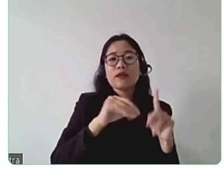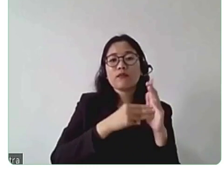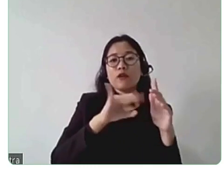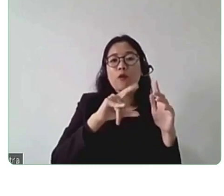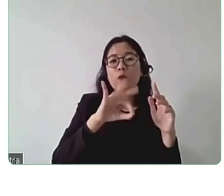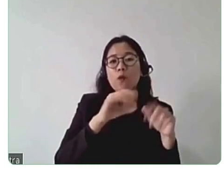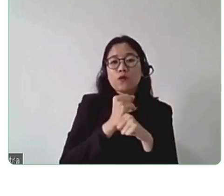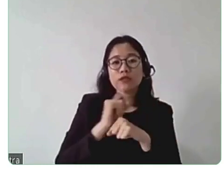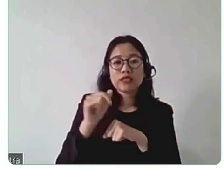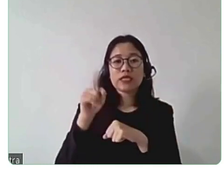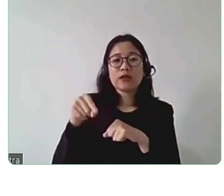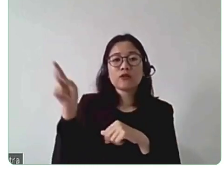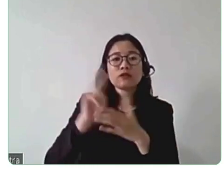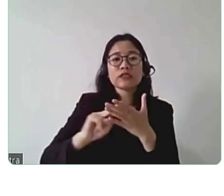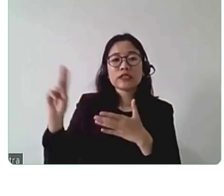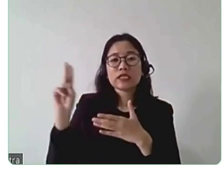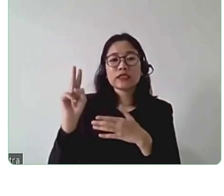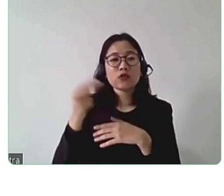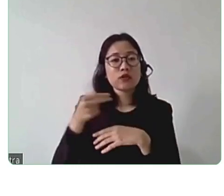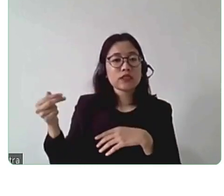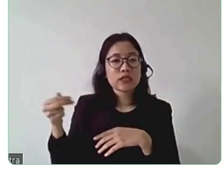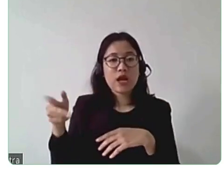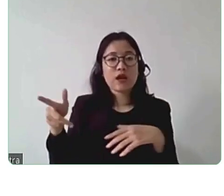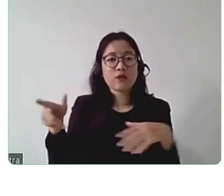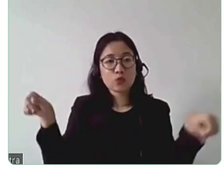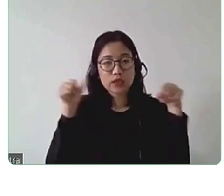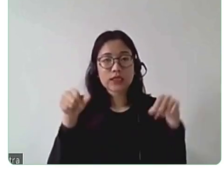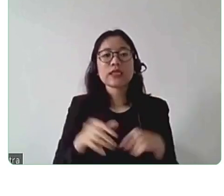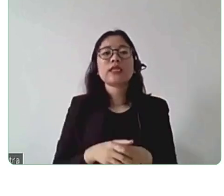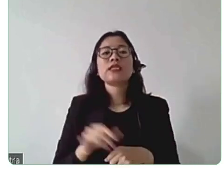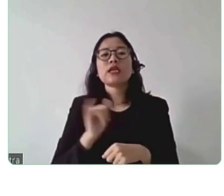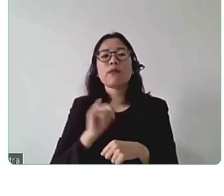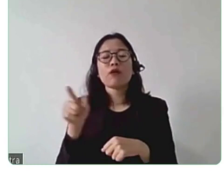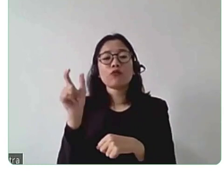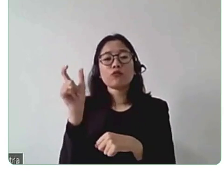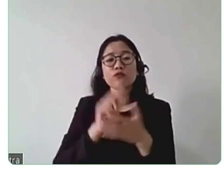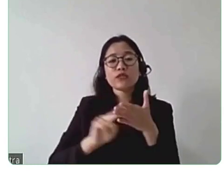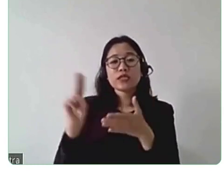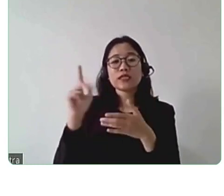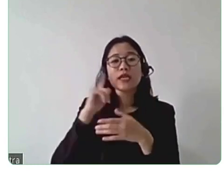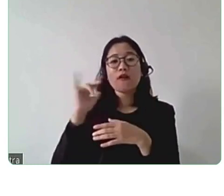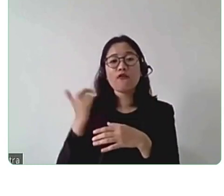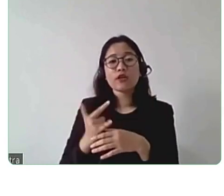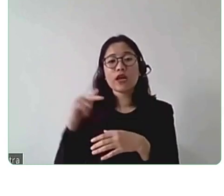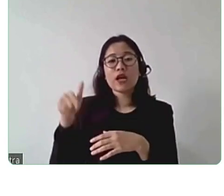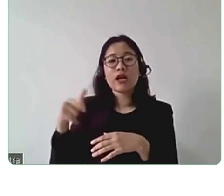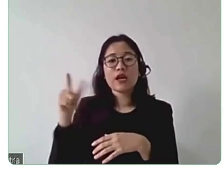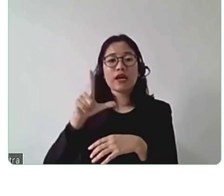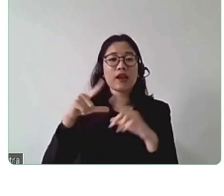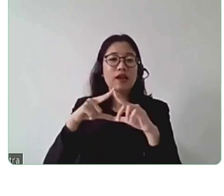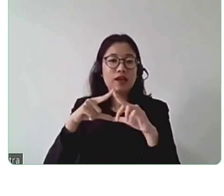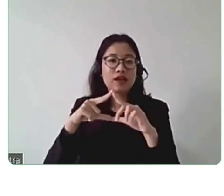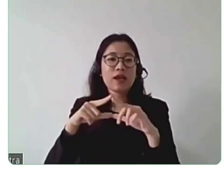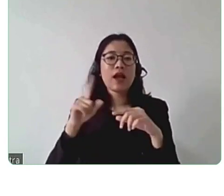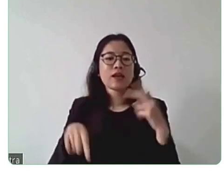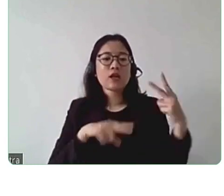from the University of Indonesia and the University of California at Los Angeles, respectively, the 2 bachelor degrees